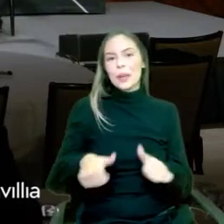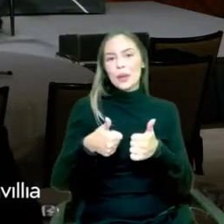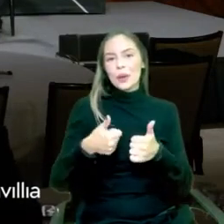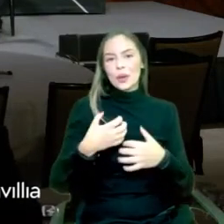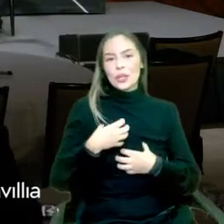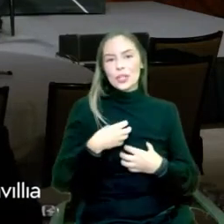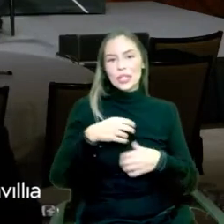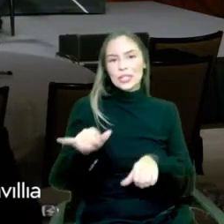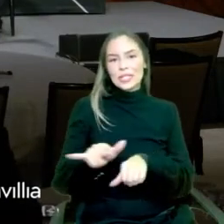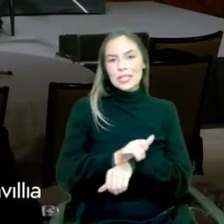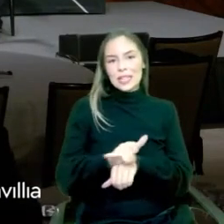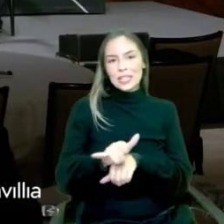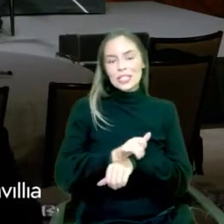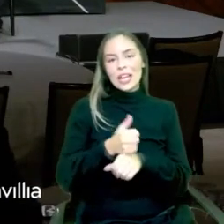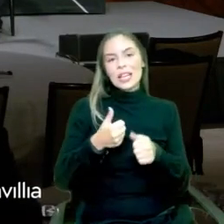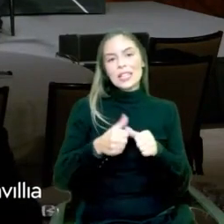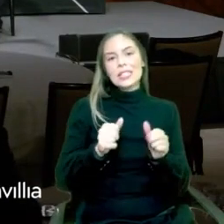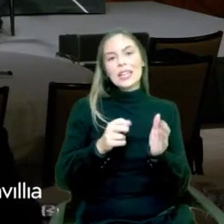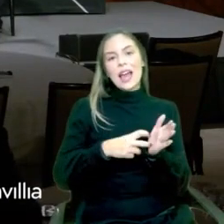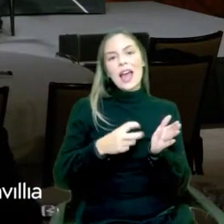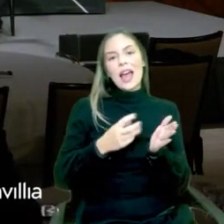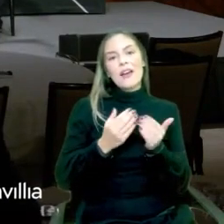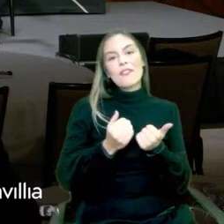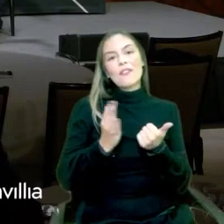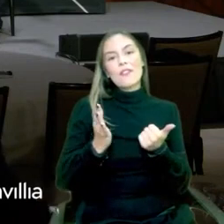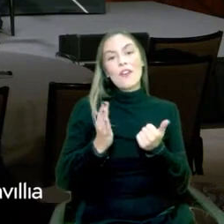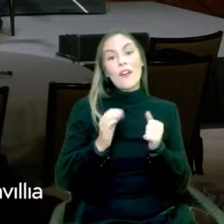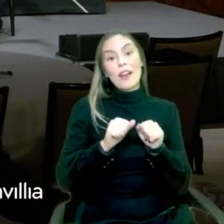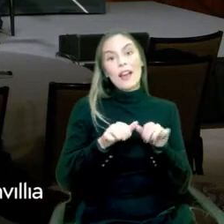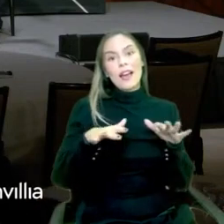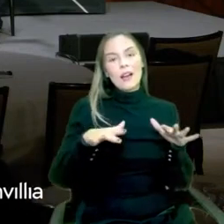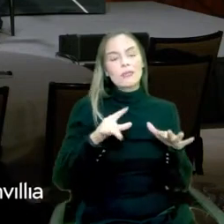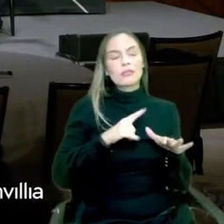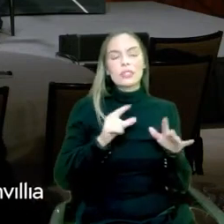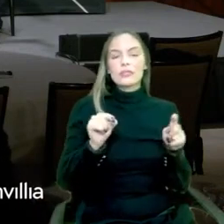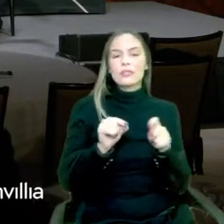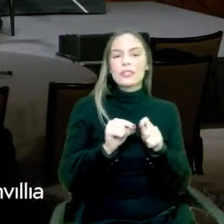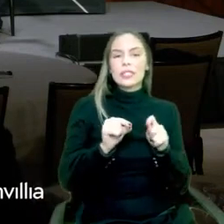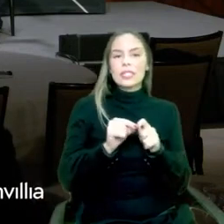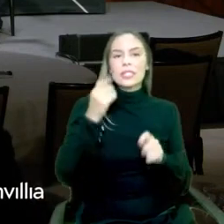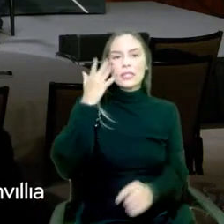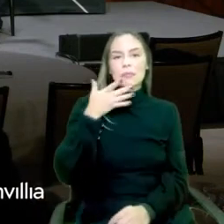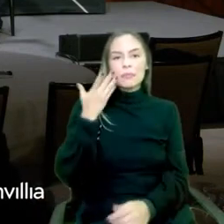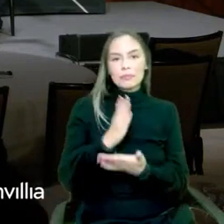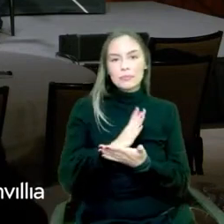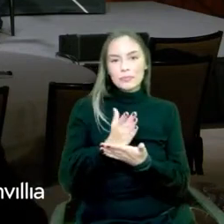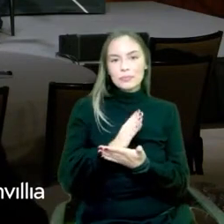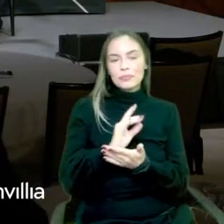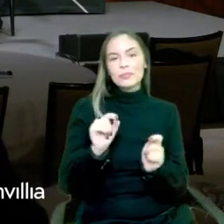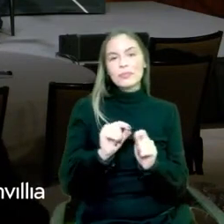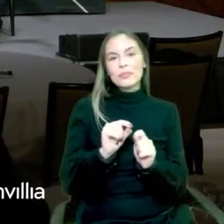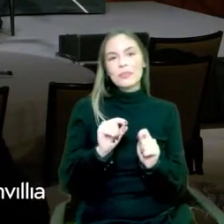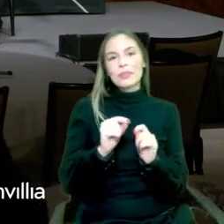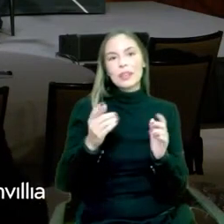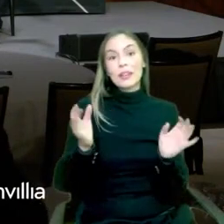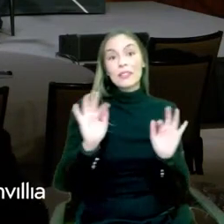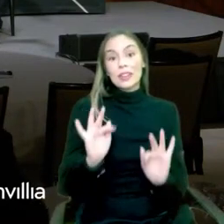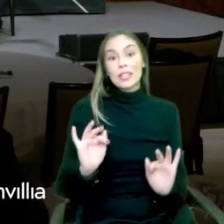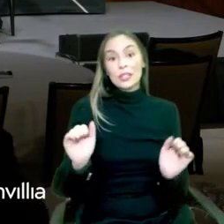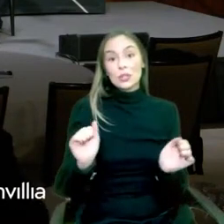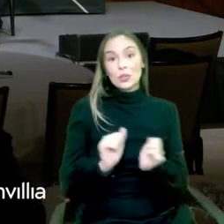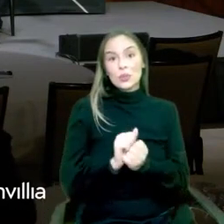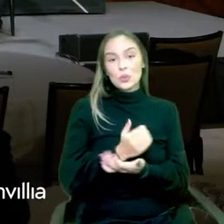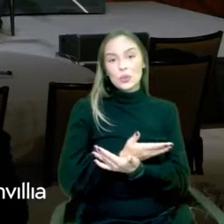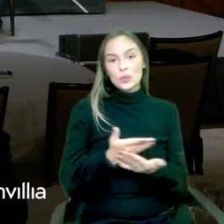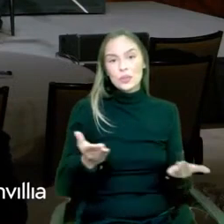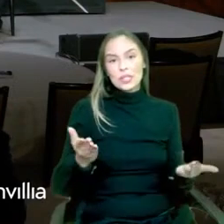the Crowd. Our esteemed panel, I'm excited to join you all. We actually have one panelist that